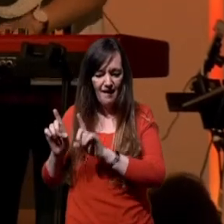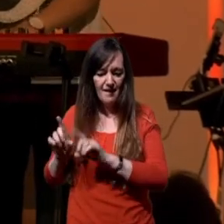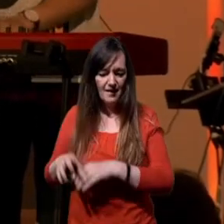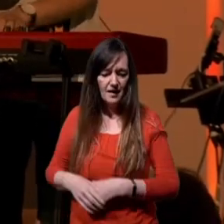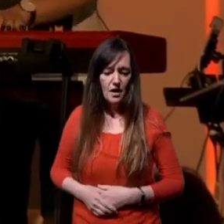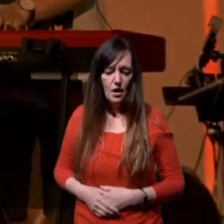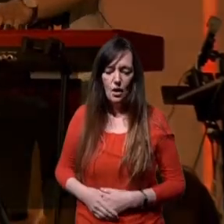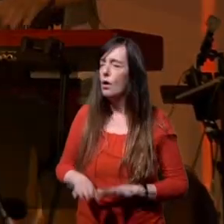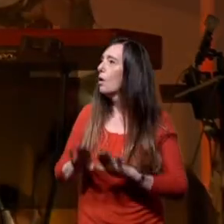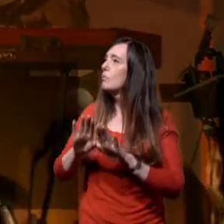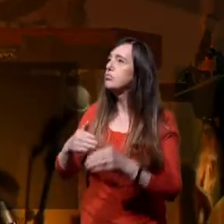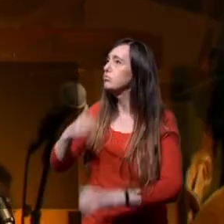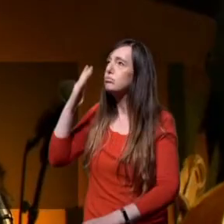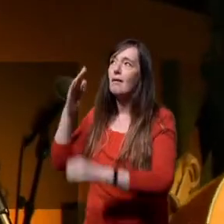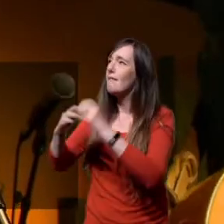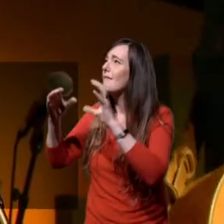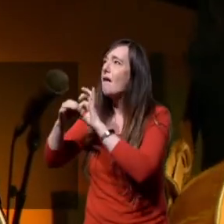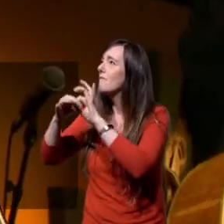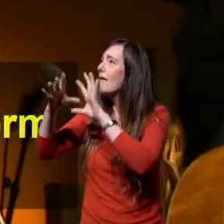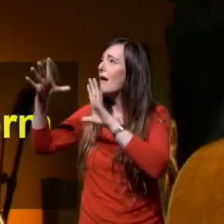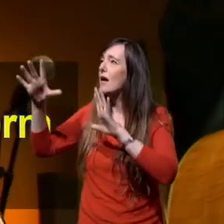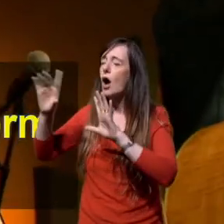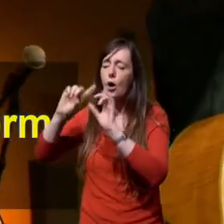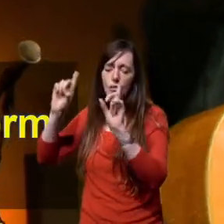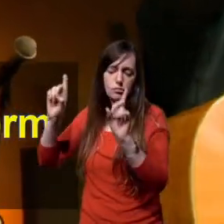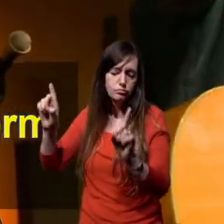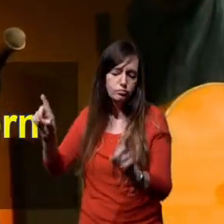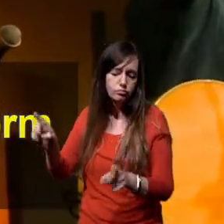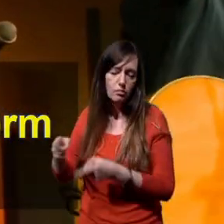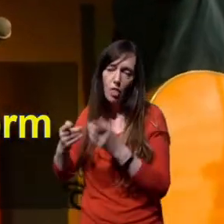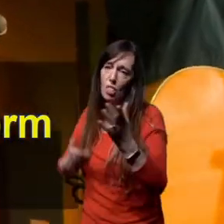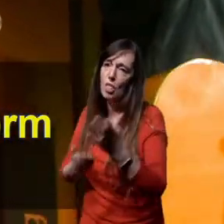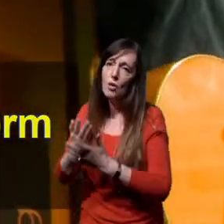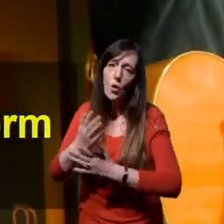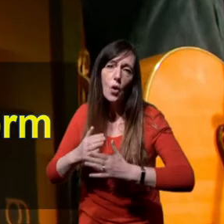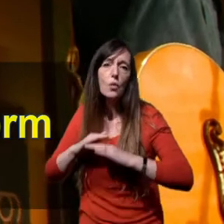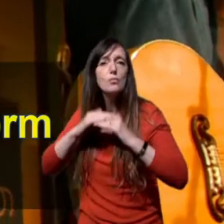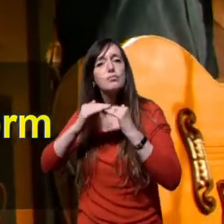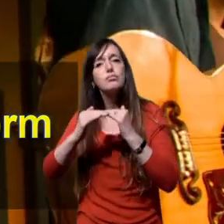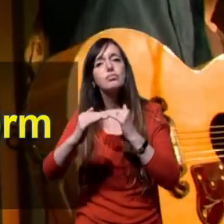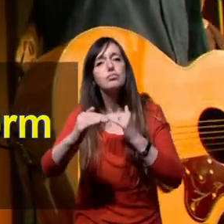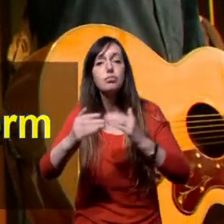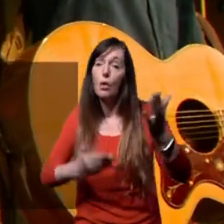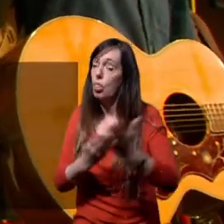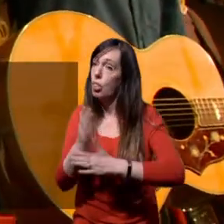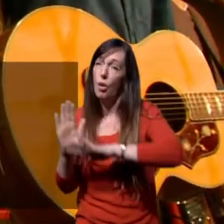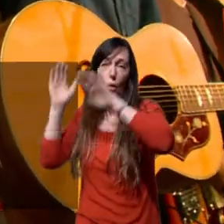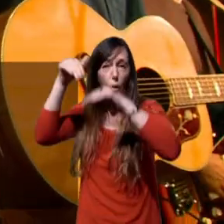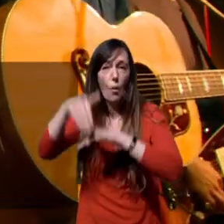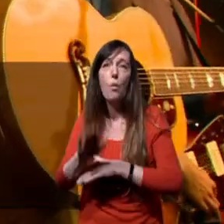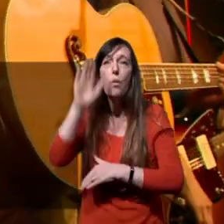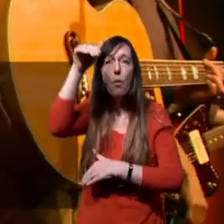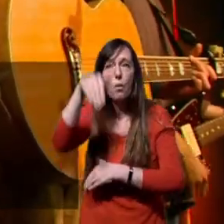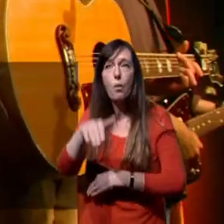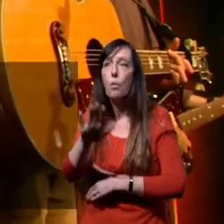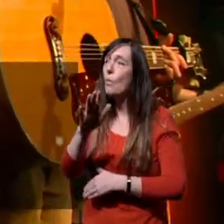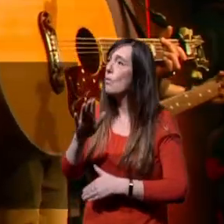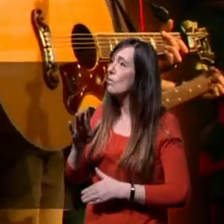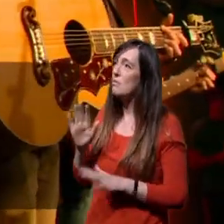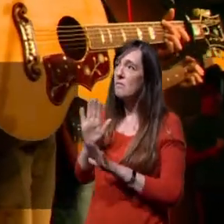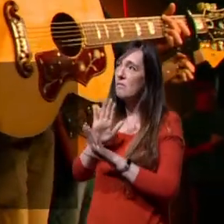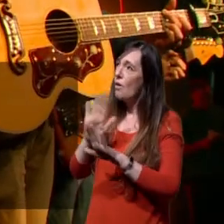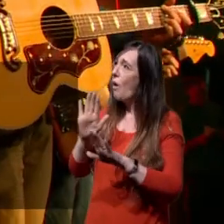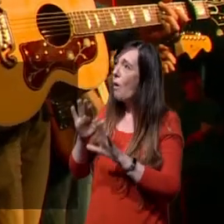fear? Oh no, you never let go, through the calm and through the storm. Oh